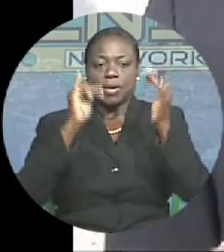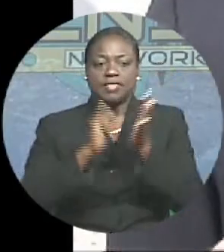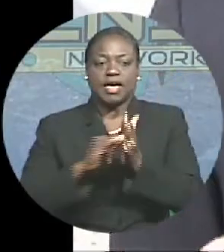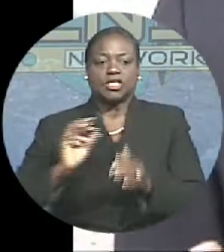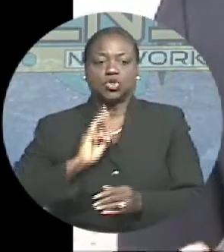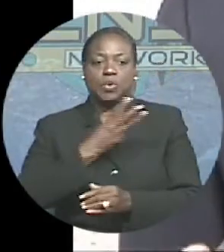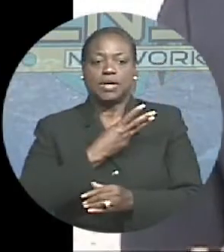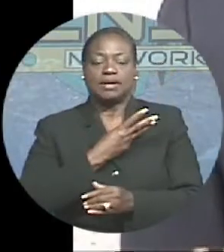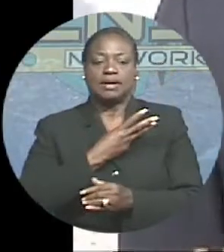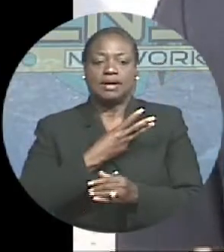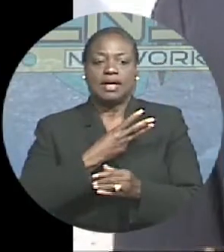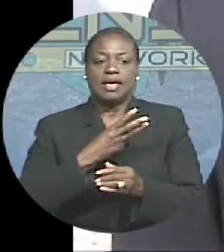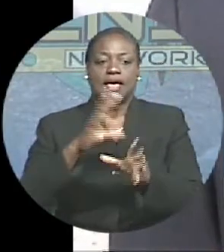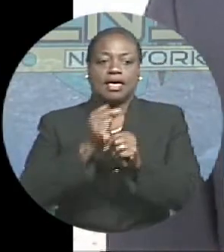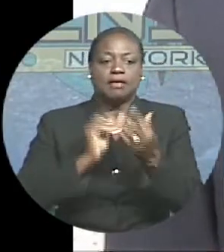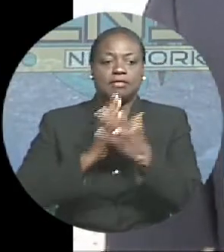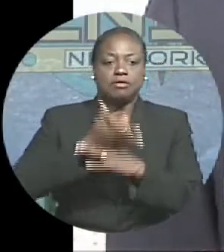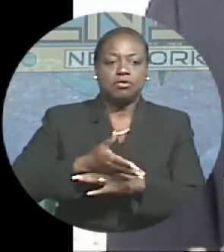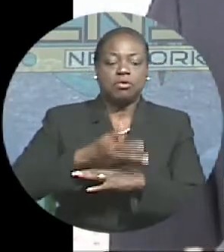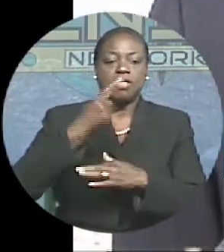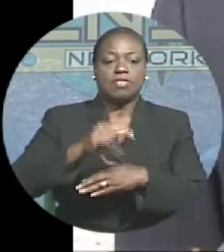able to get through this entire process